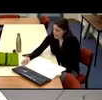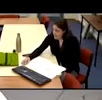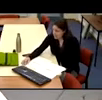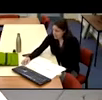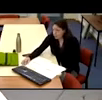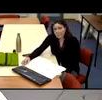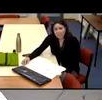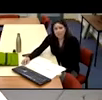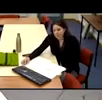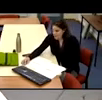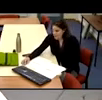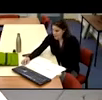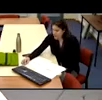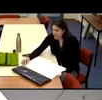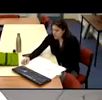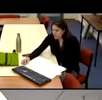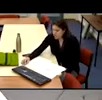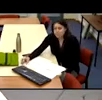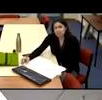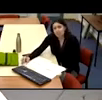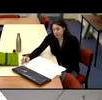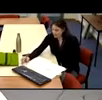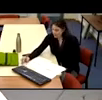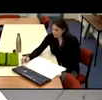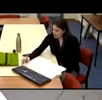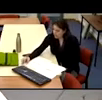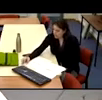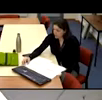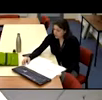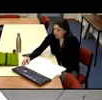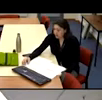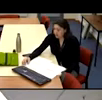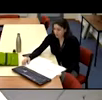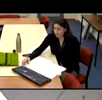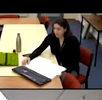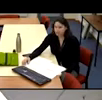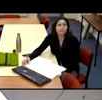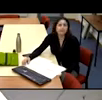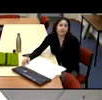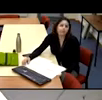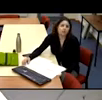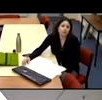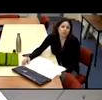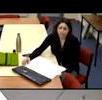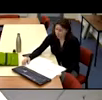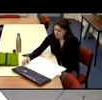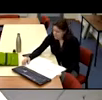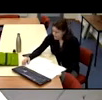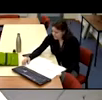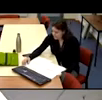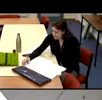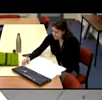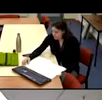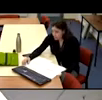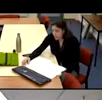refugee was negative, and whether they chose to be associated with the refugee label or not really depended on how they saw the word in the first